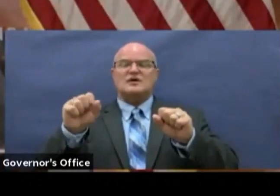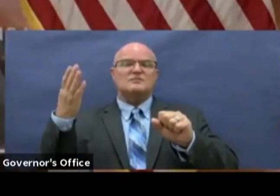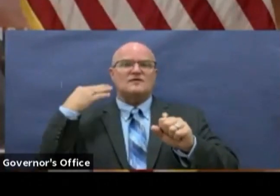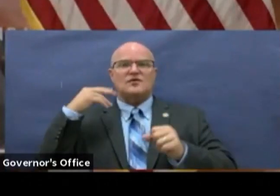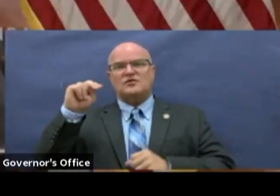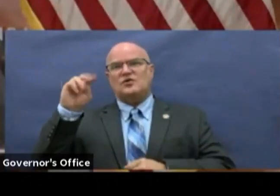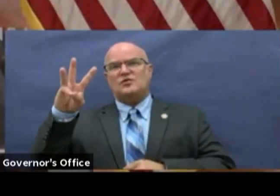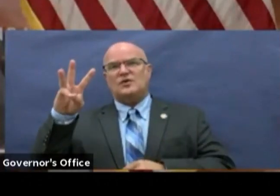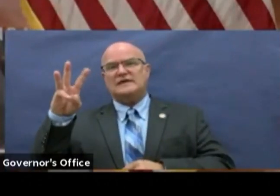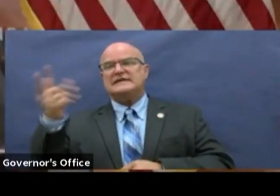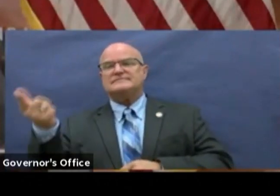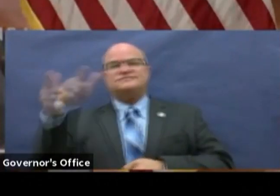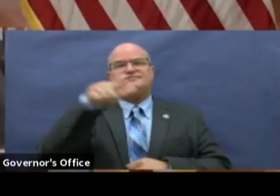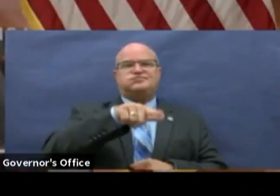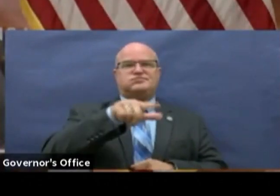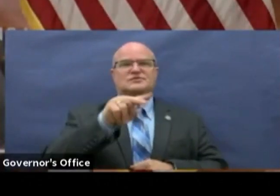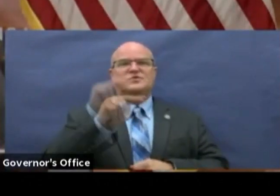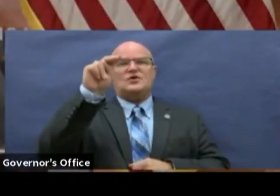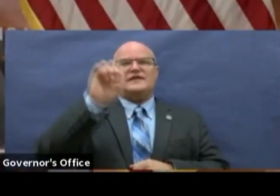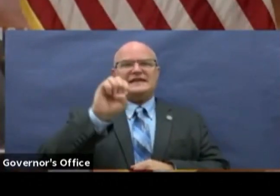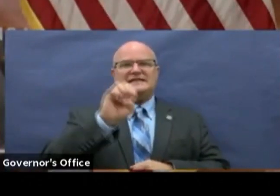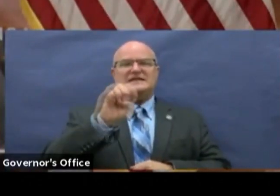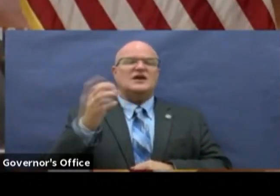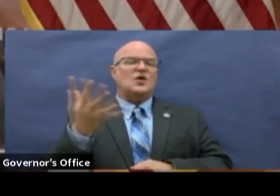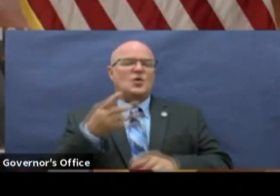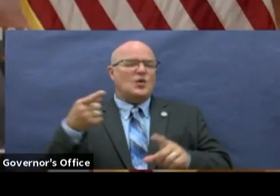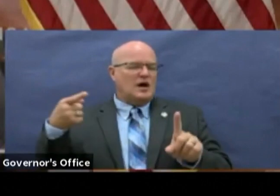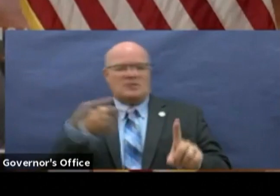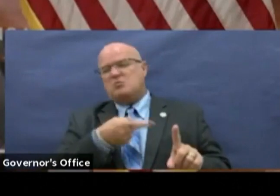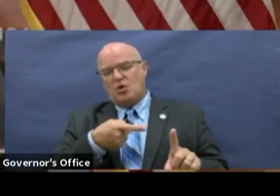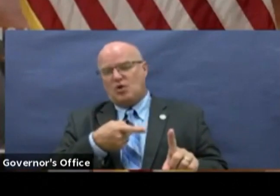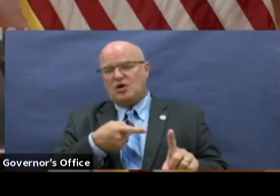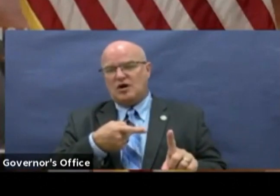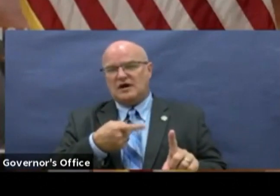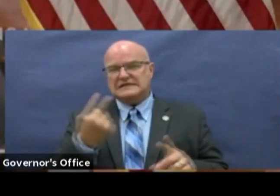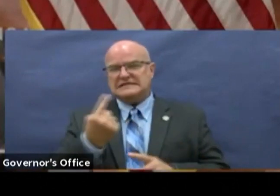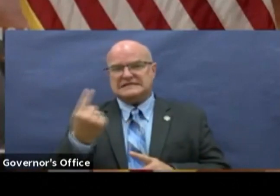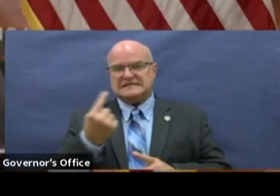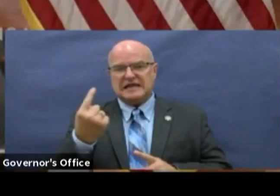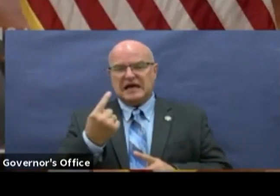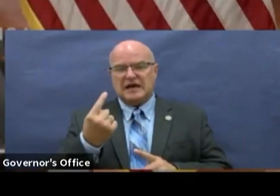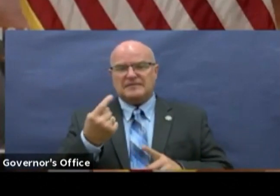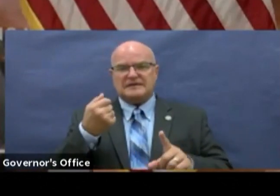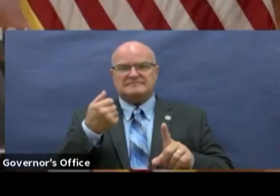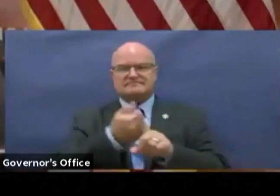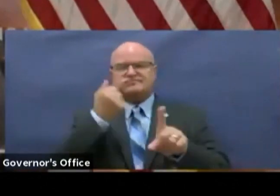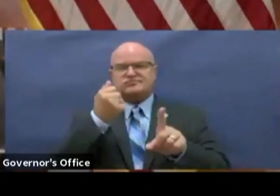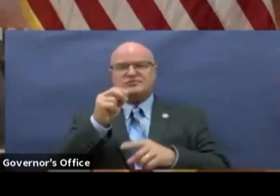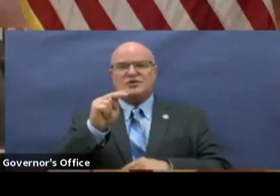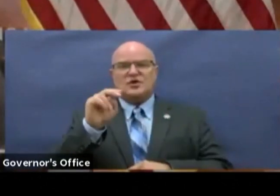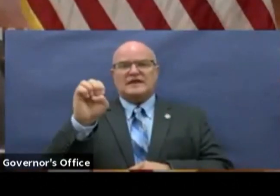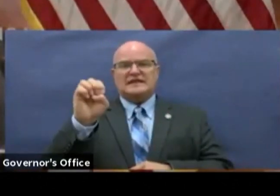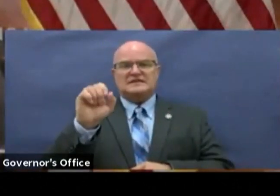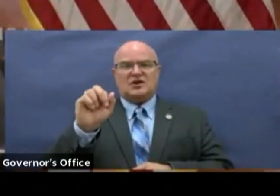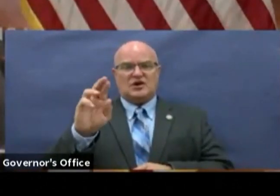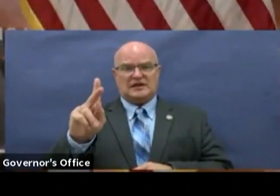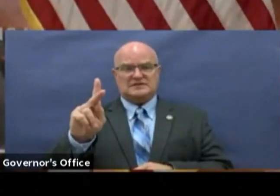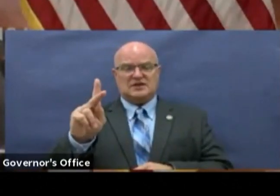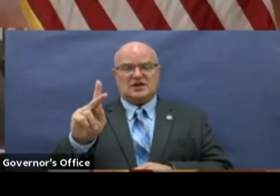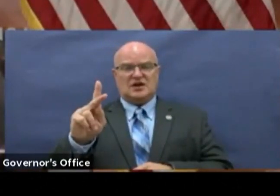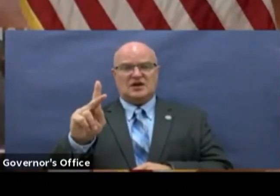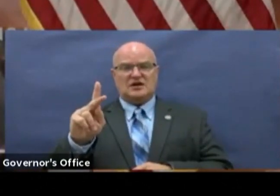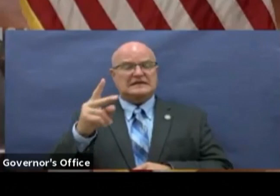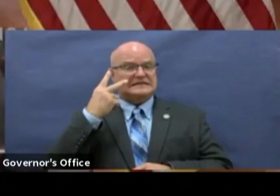time. At what point is something else going to be done in Northeast Arkansas to